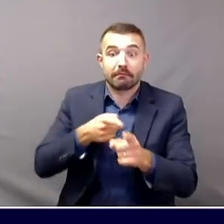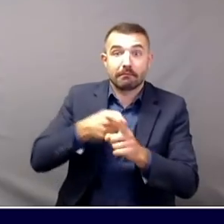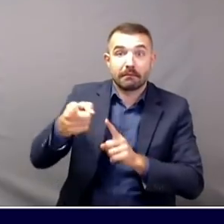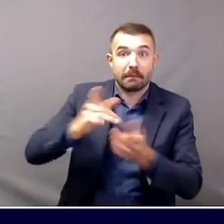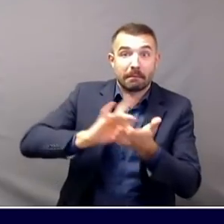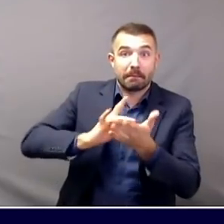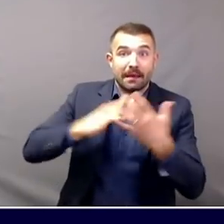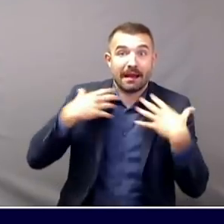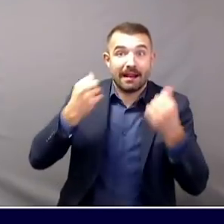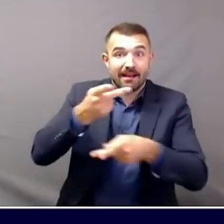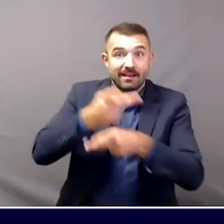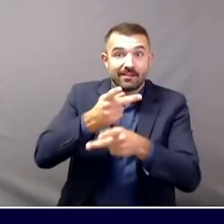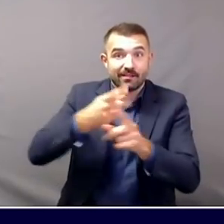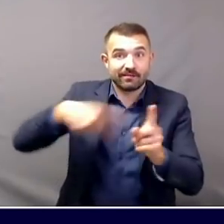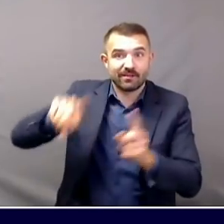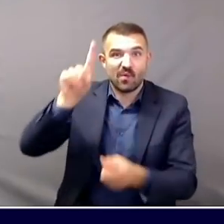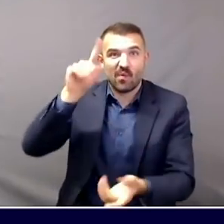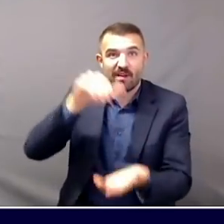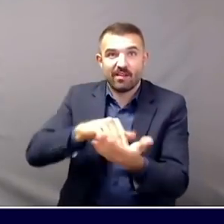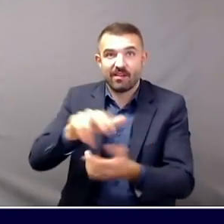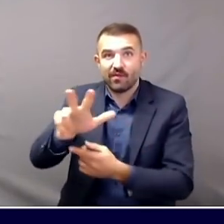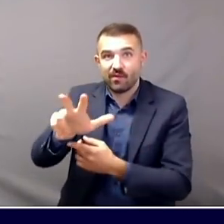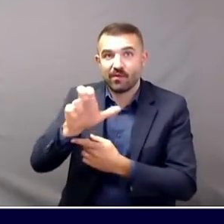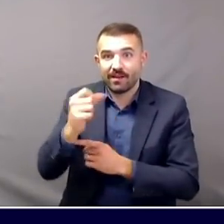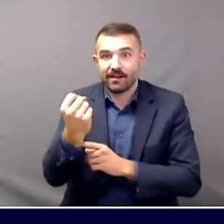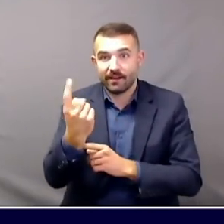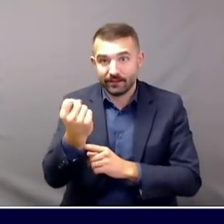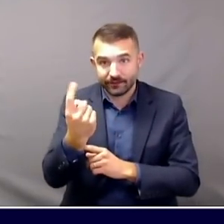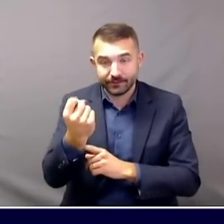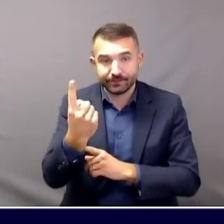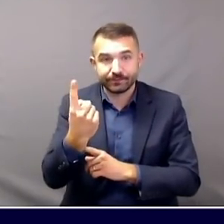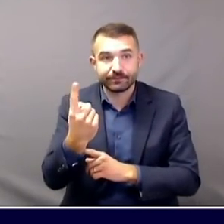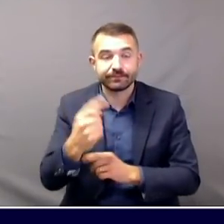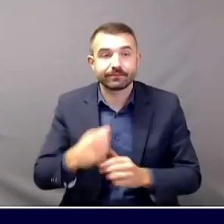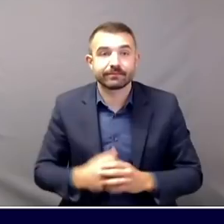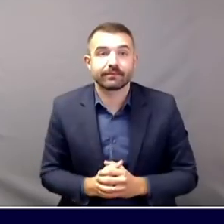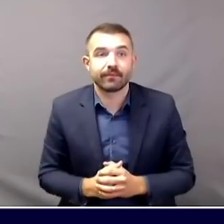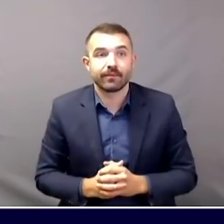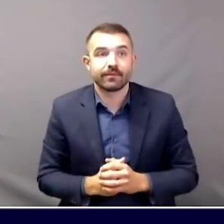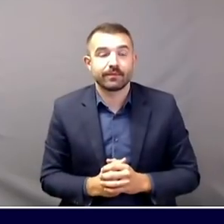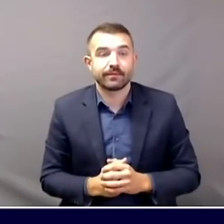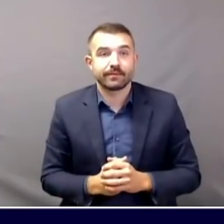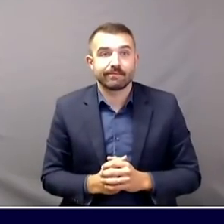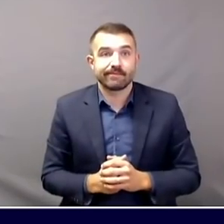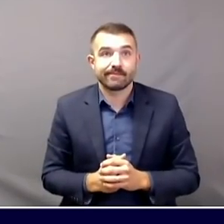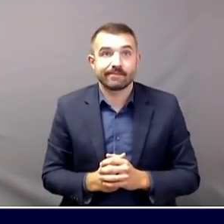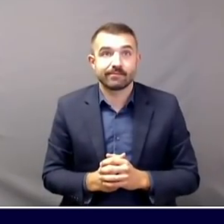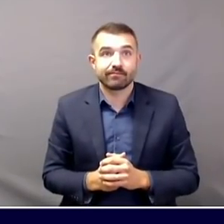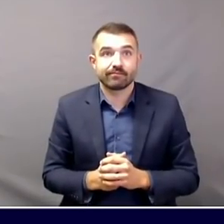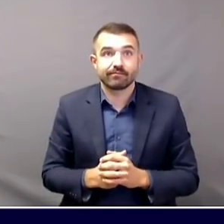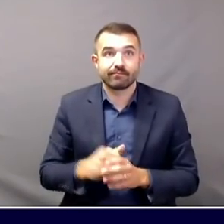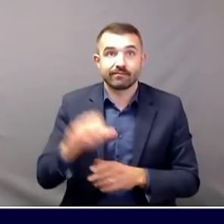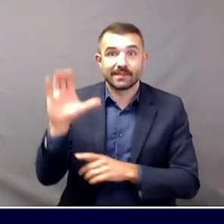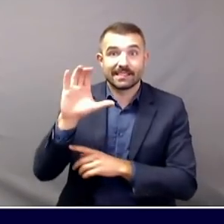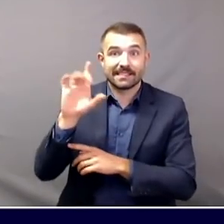1,311 healthcare workers. To zoom back a notch, of the cases reported to Maine CDC